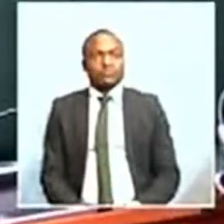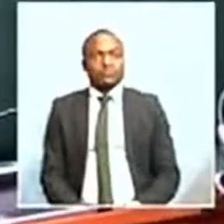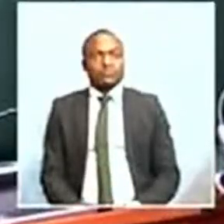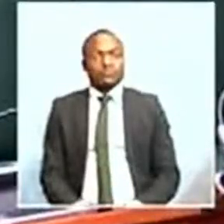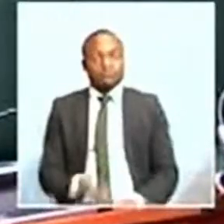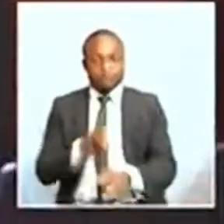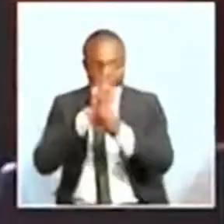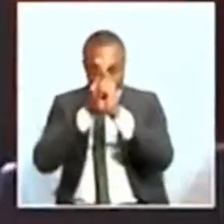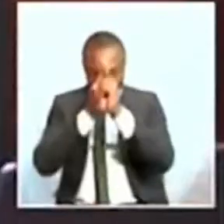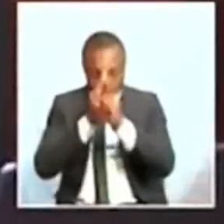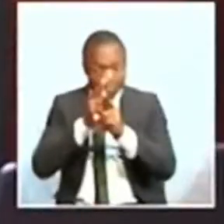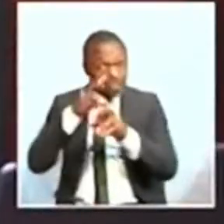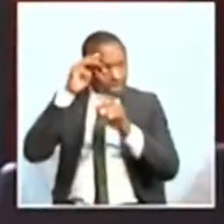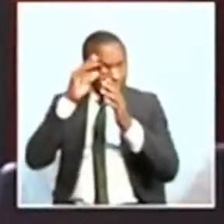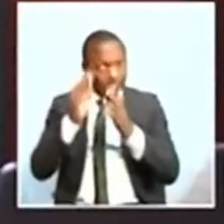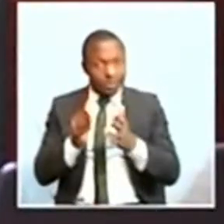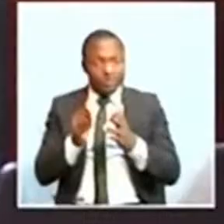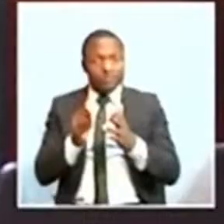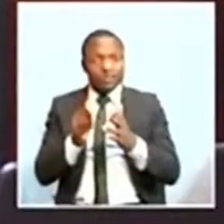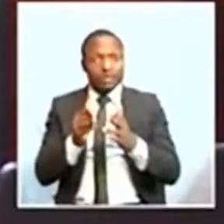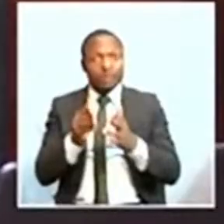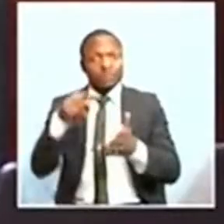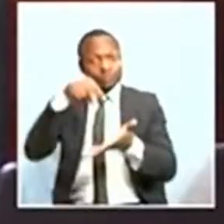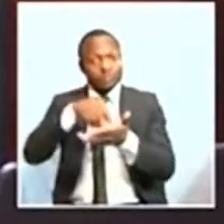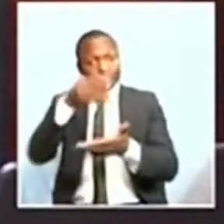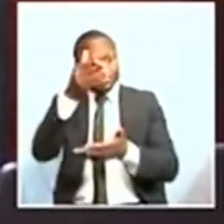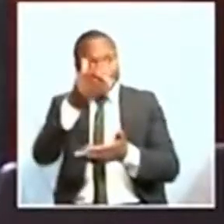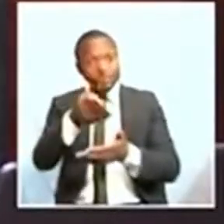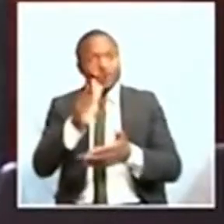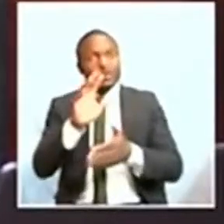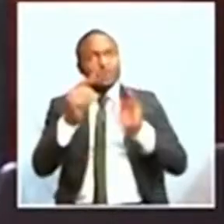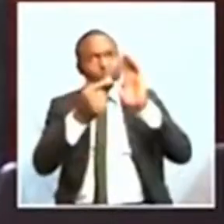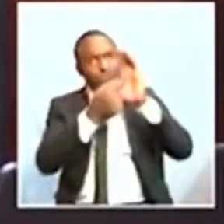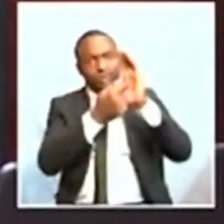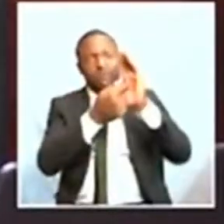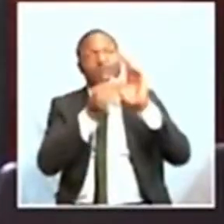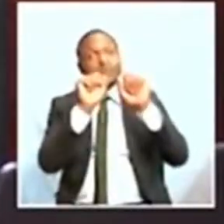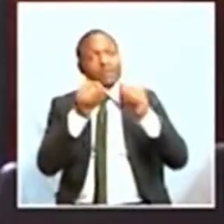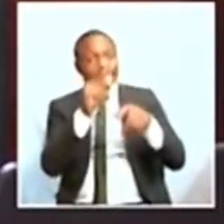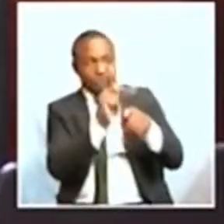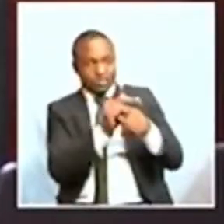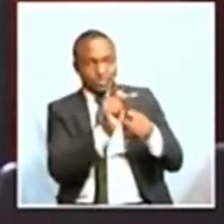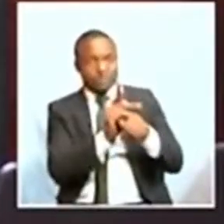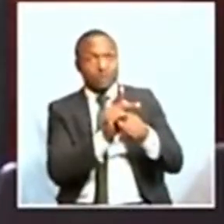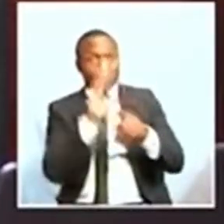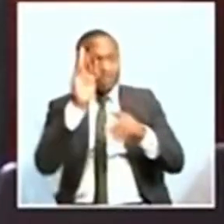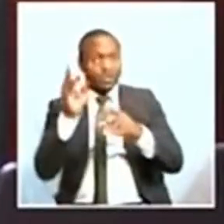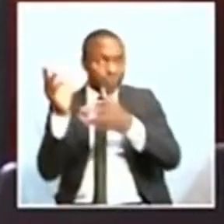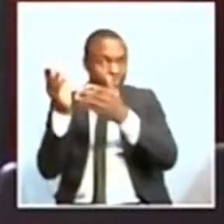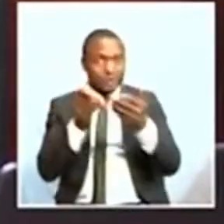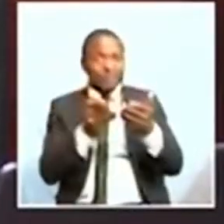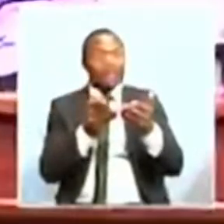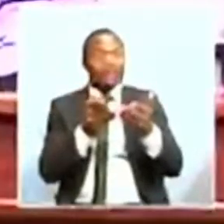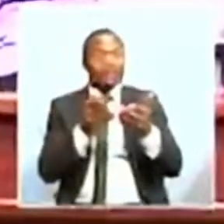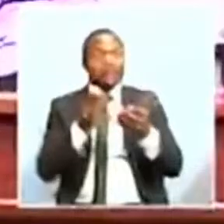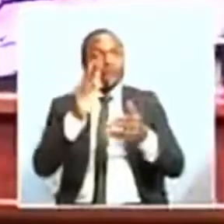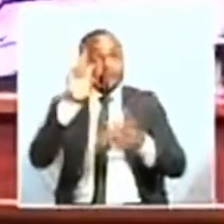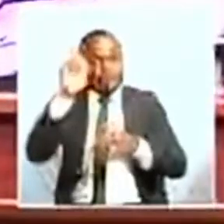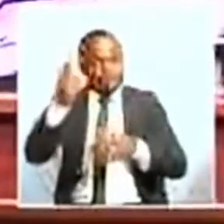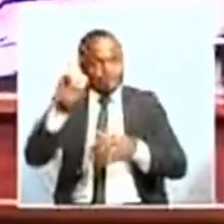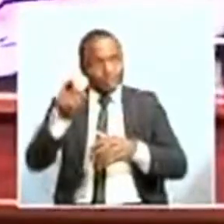The Honorable Minister has already taken the stand. Your point of order, you can keep it, you can raise it after.